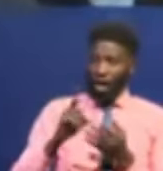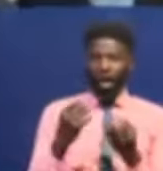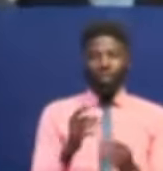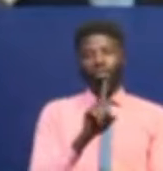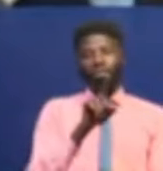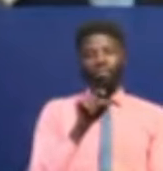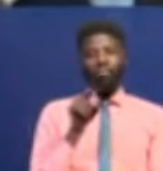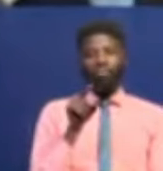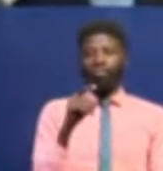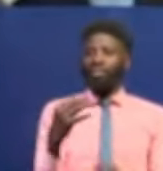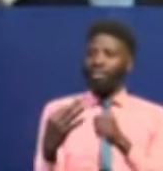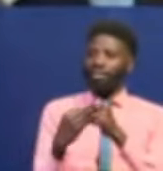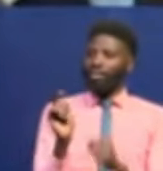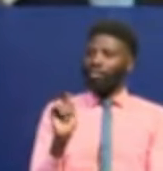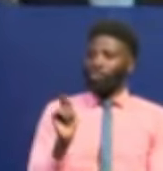trillion.